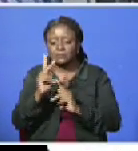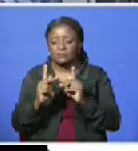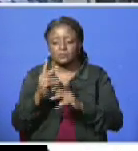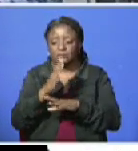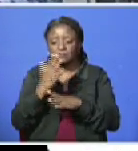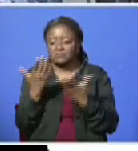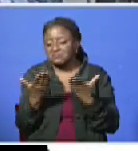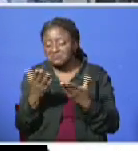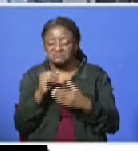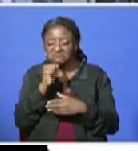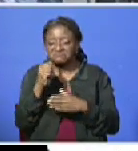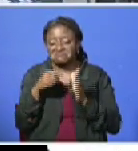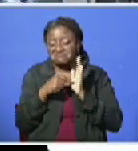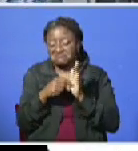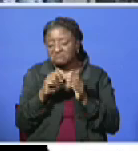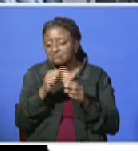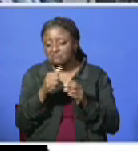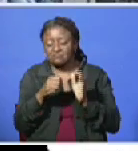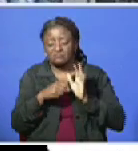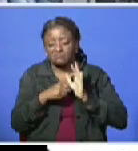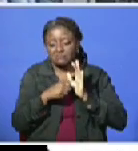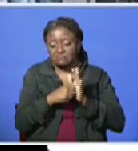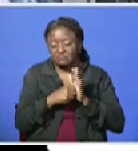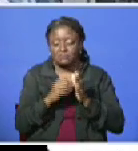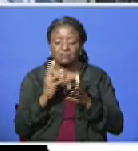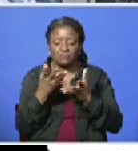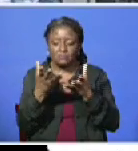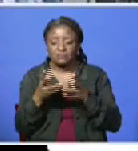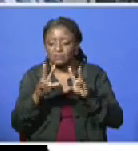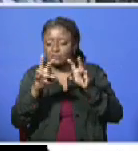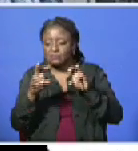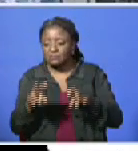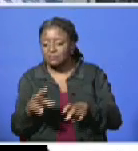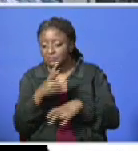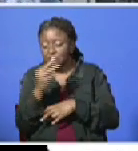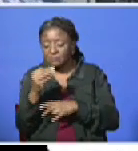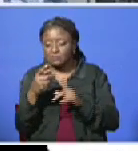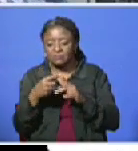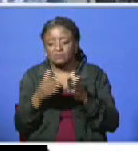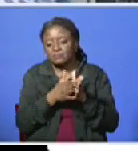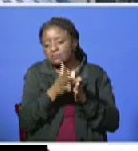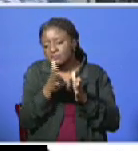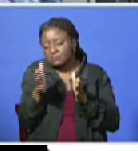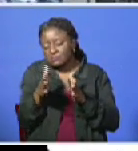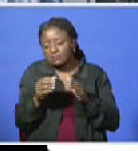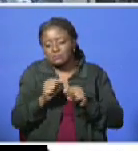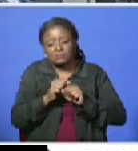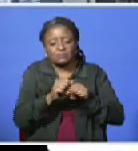or pre-symptomatic, and so what we want to do is screen them periodically to avoid spread within our stores.